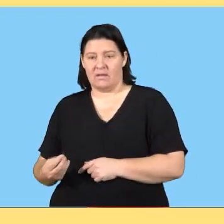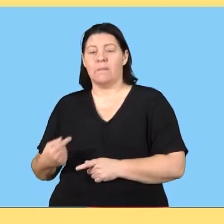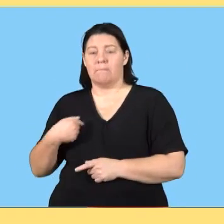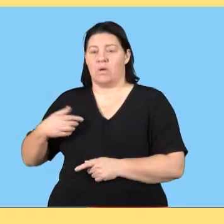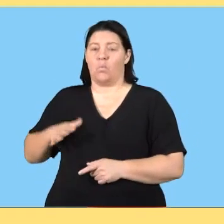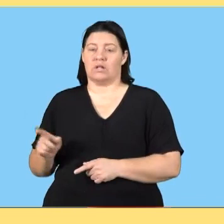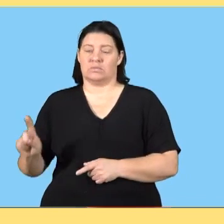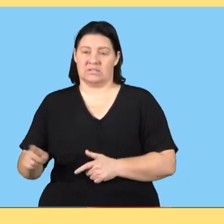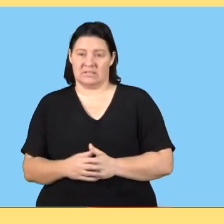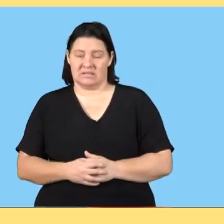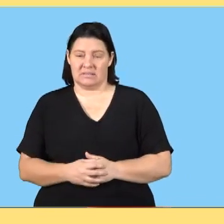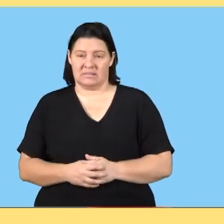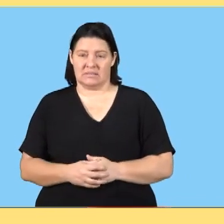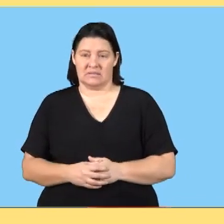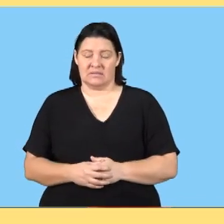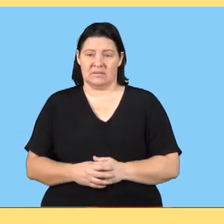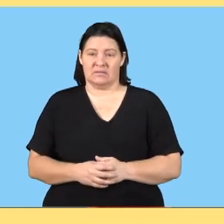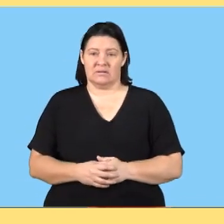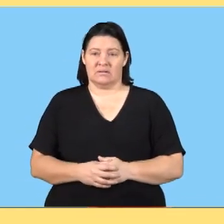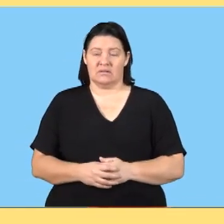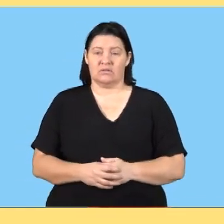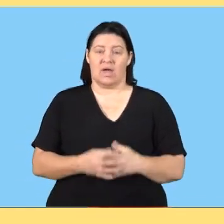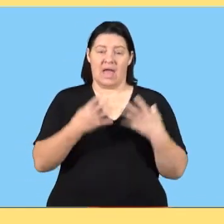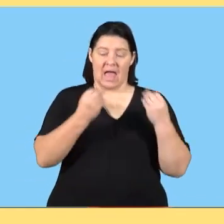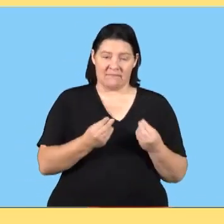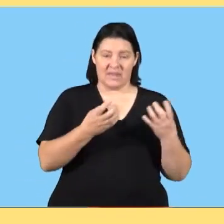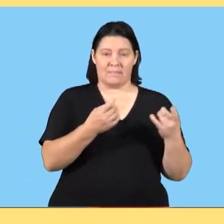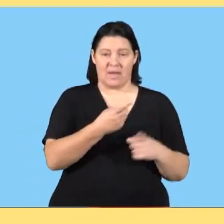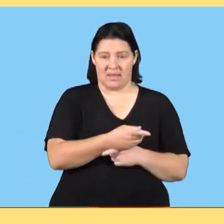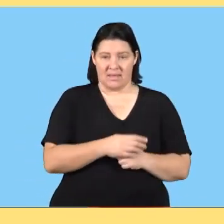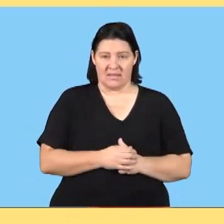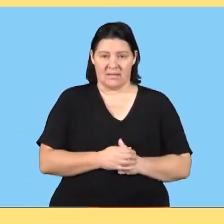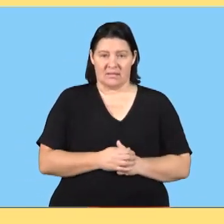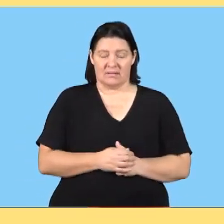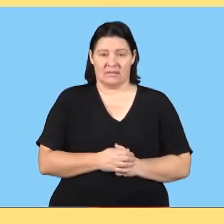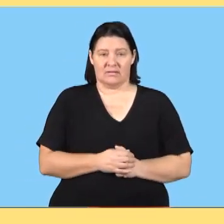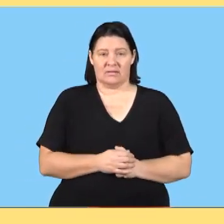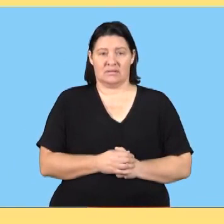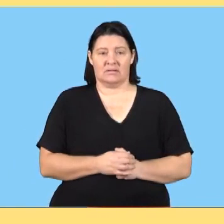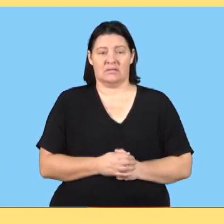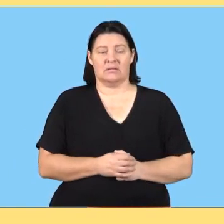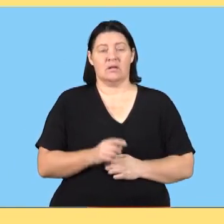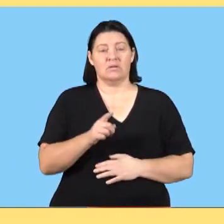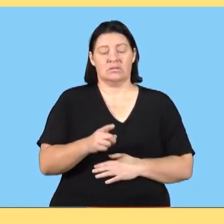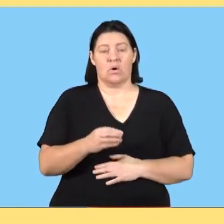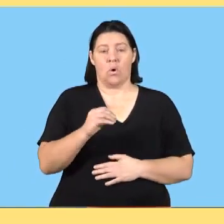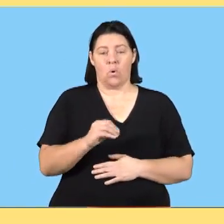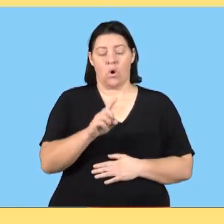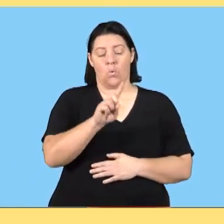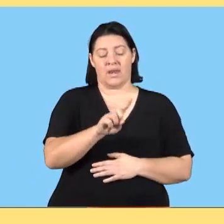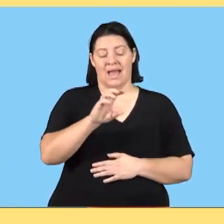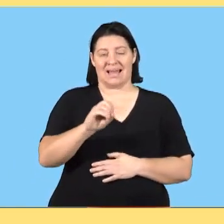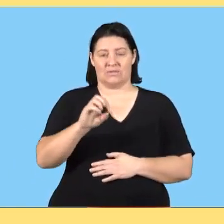give you what you want. And if we're to have our figures, remember that this debtor was